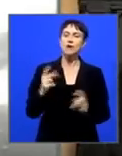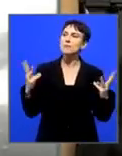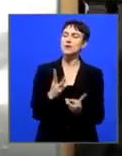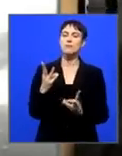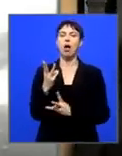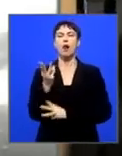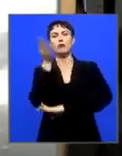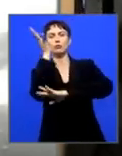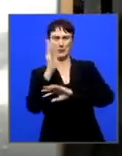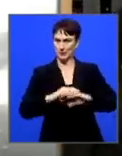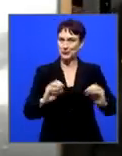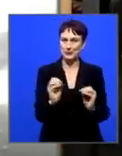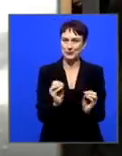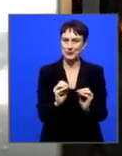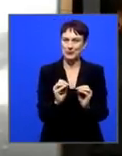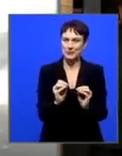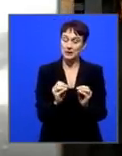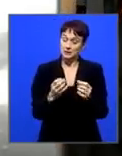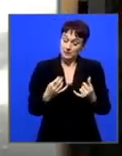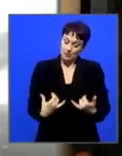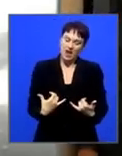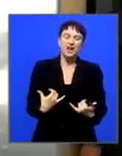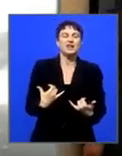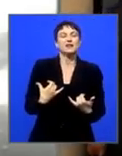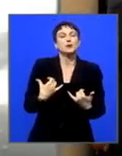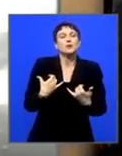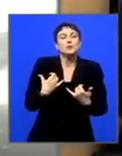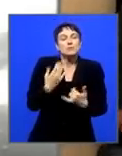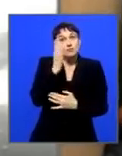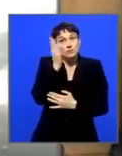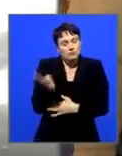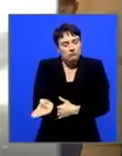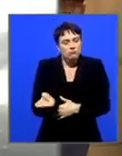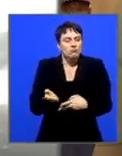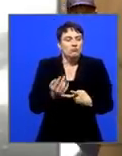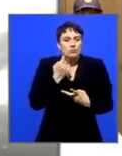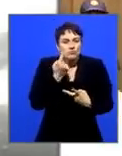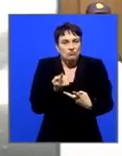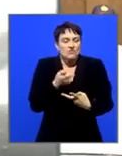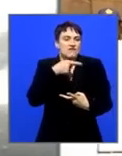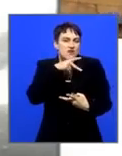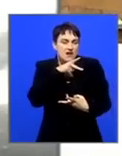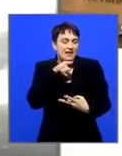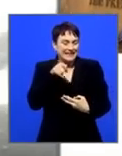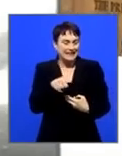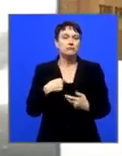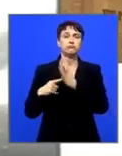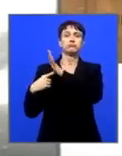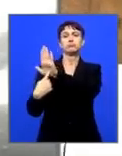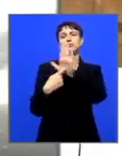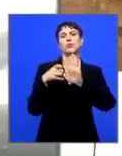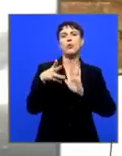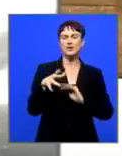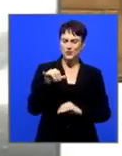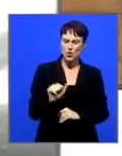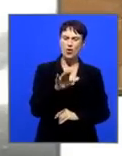today, this afternoon and in the next couple of days, we will be showing you those images of